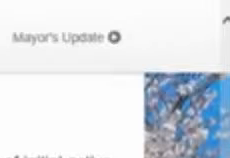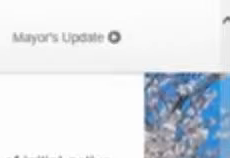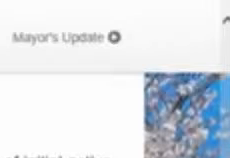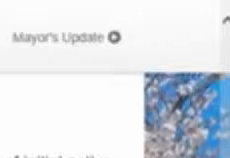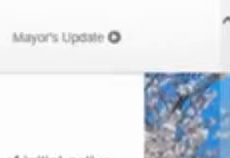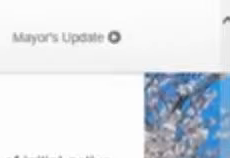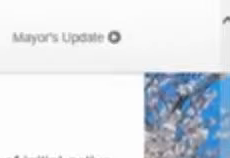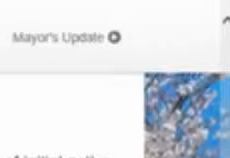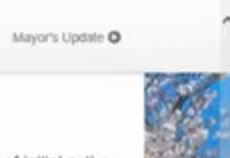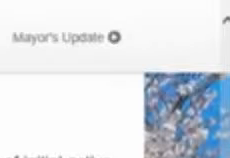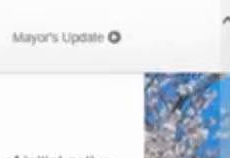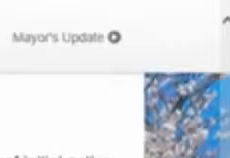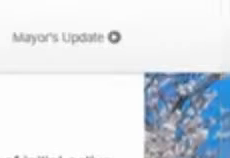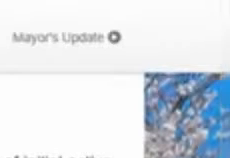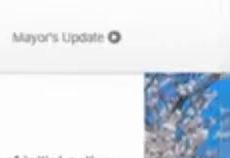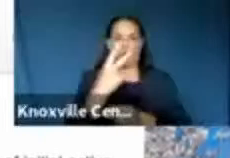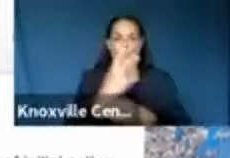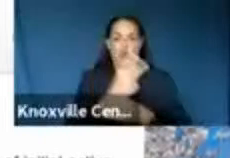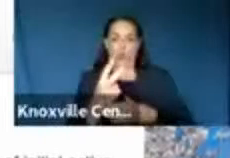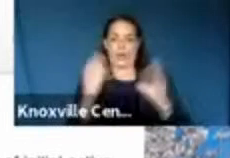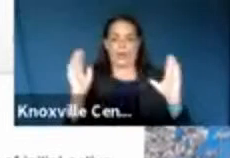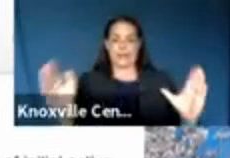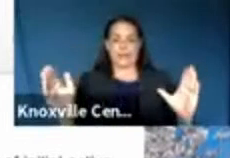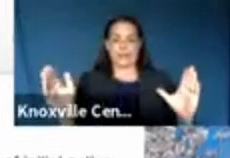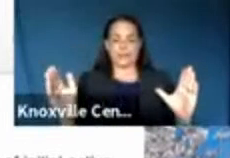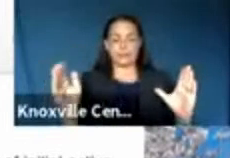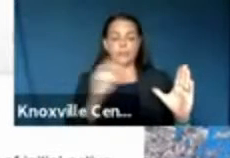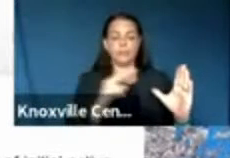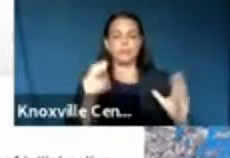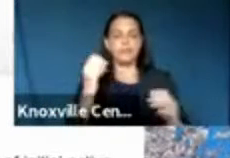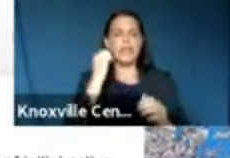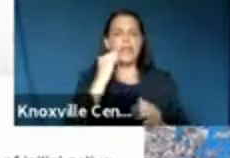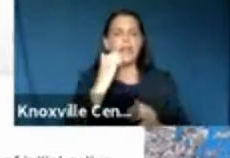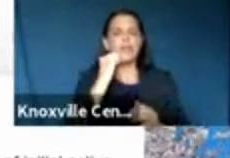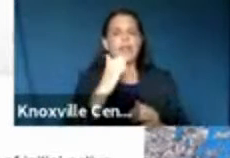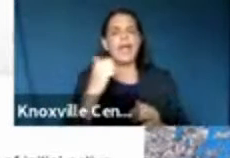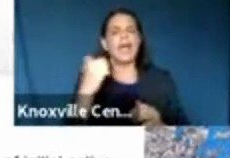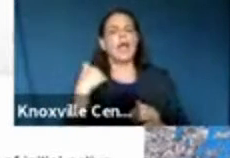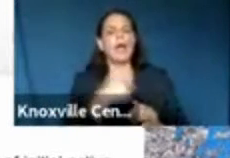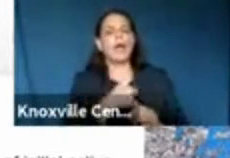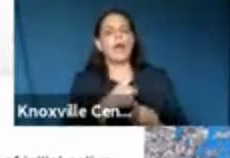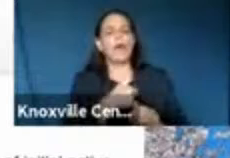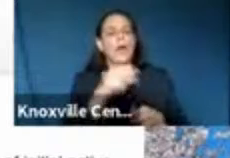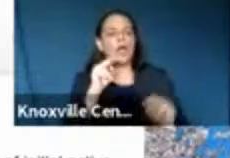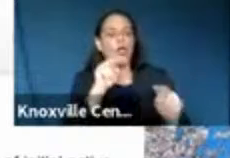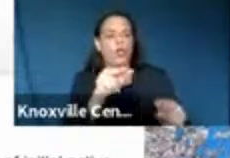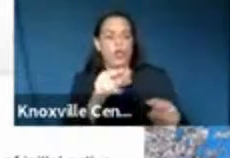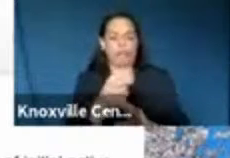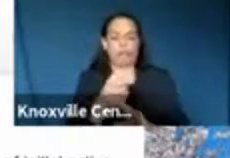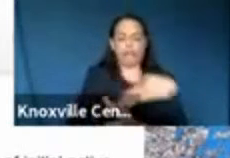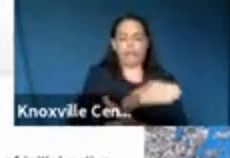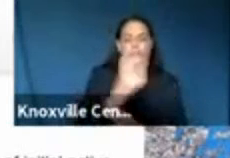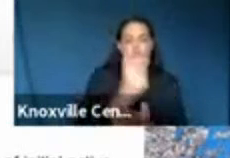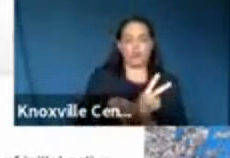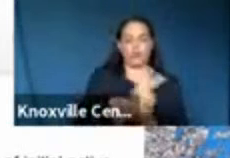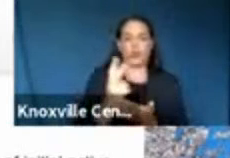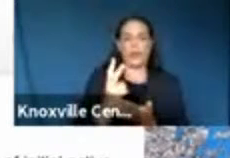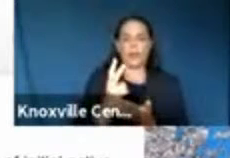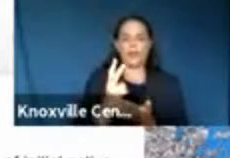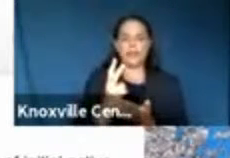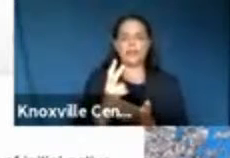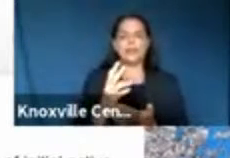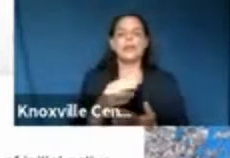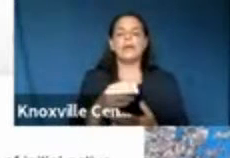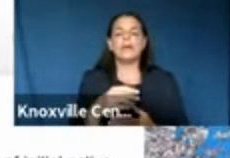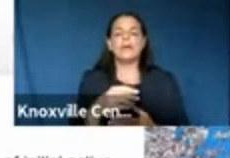time period. Every day we look back at the previous 2 weeks. That's what a rolling average is. Overall,